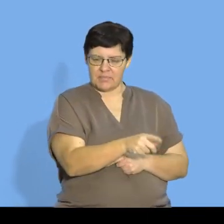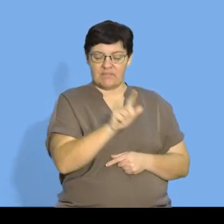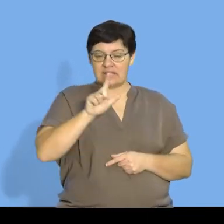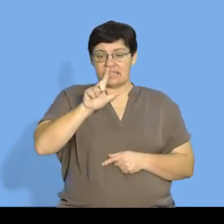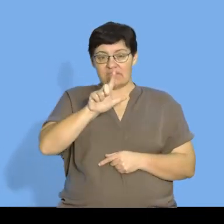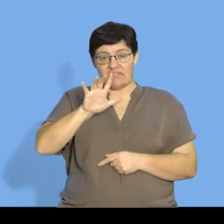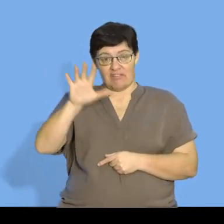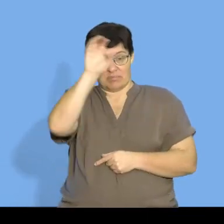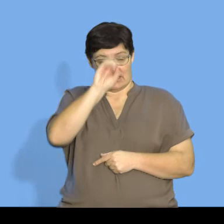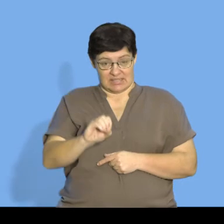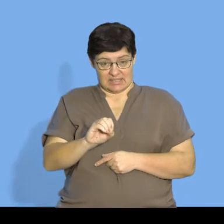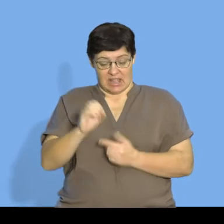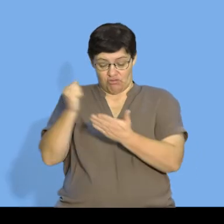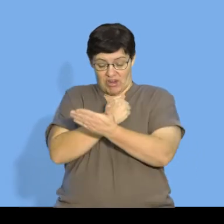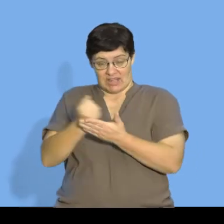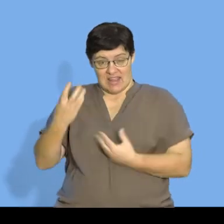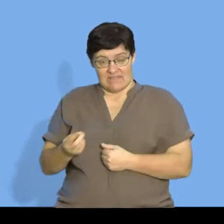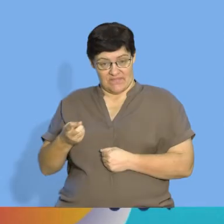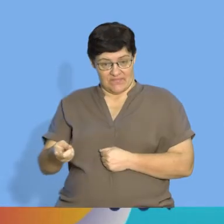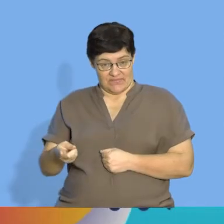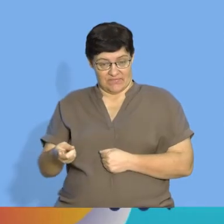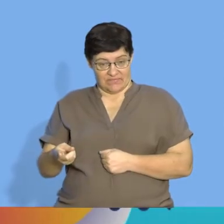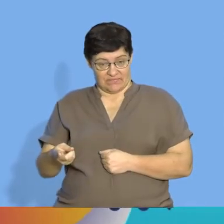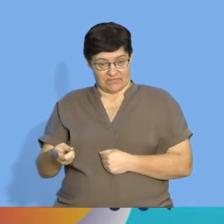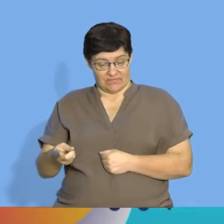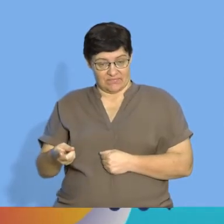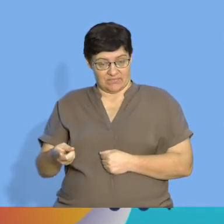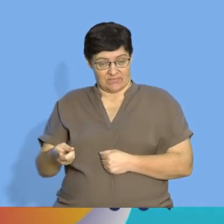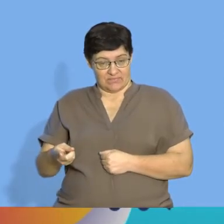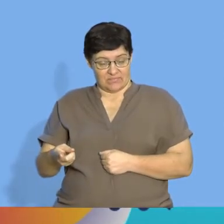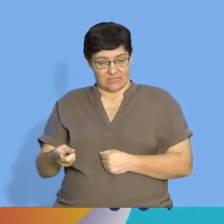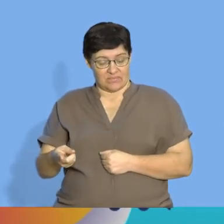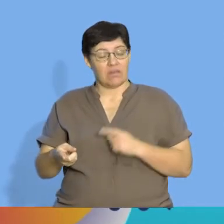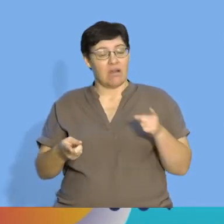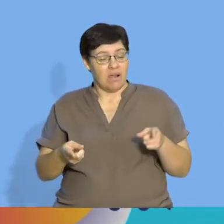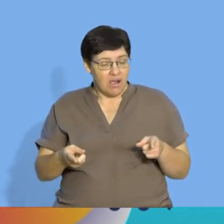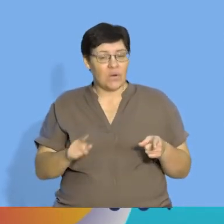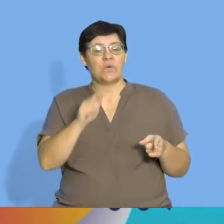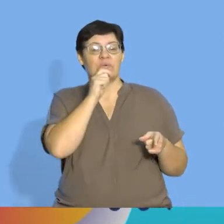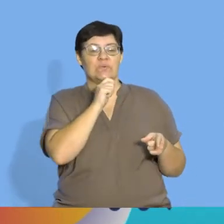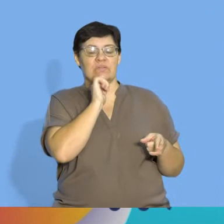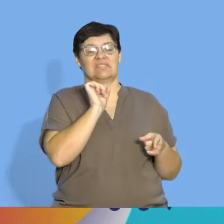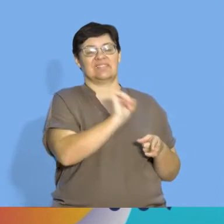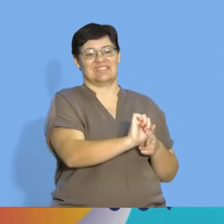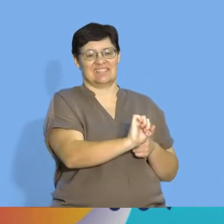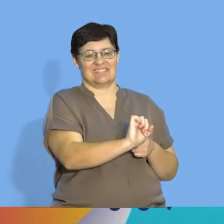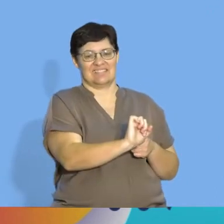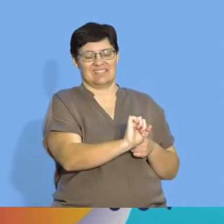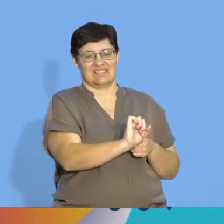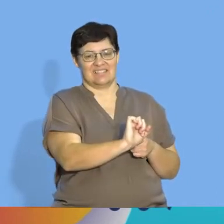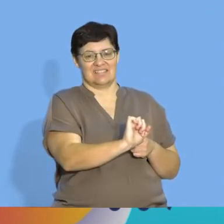if 75% of your sales are on credit, that means that you now have to use